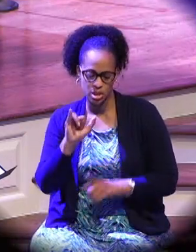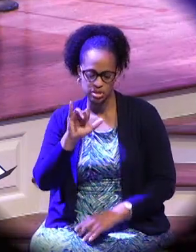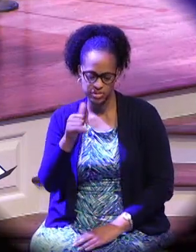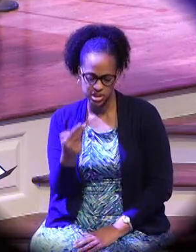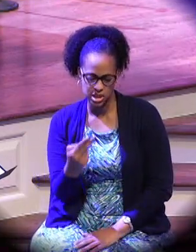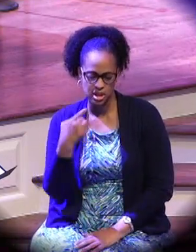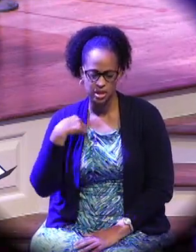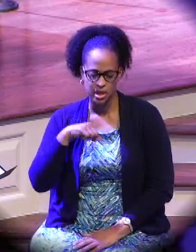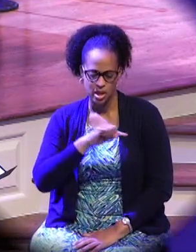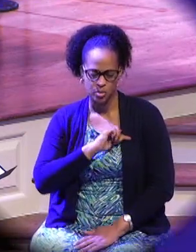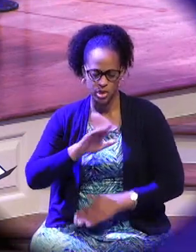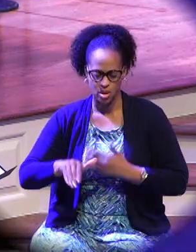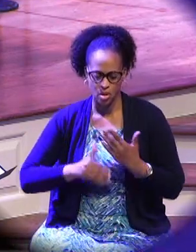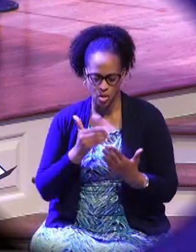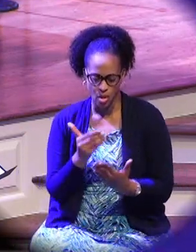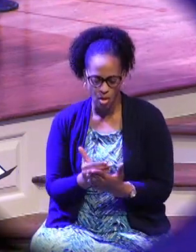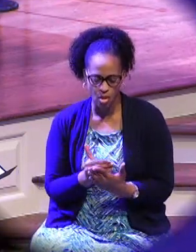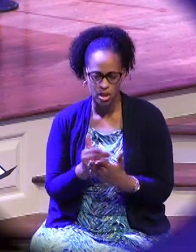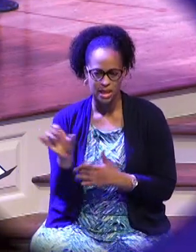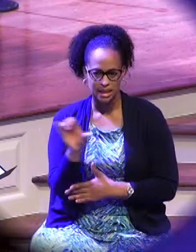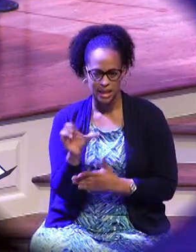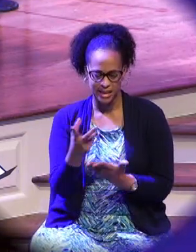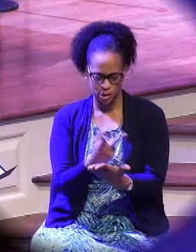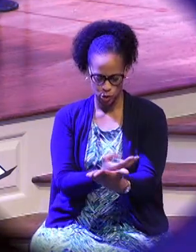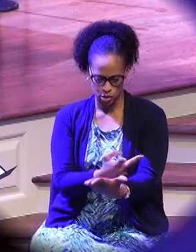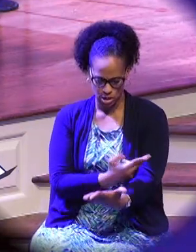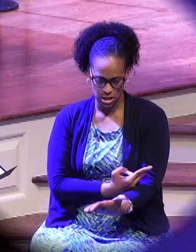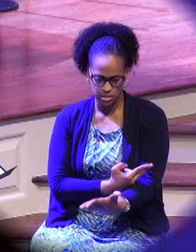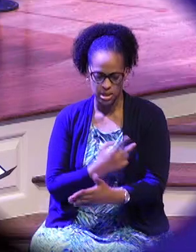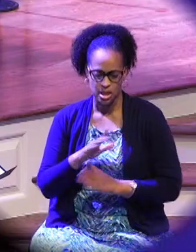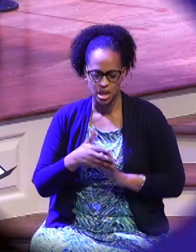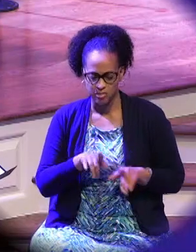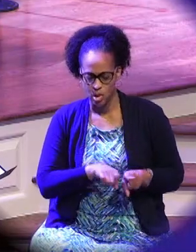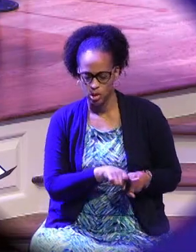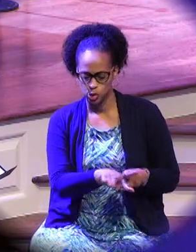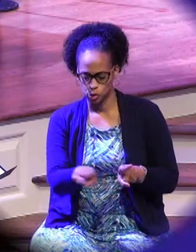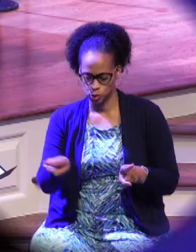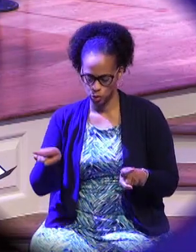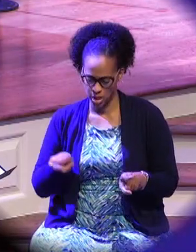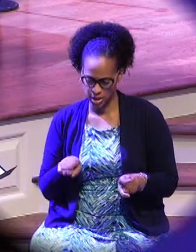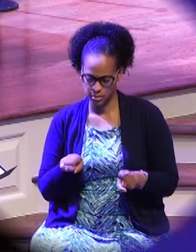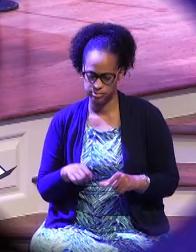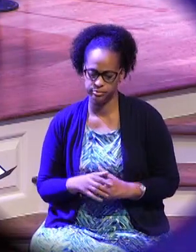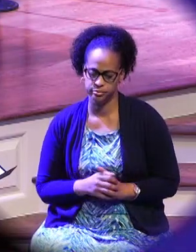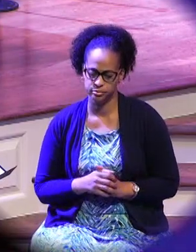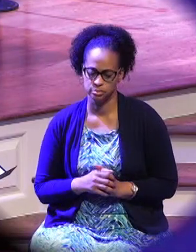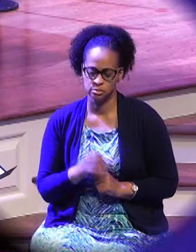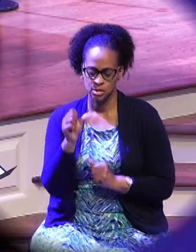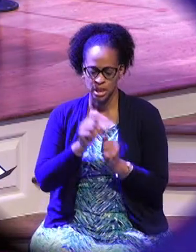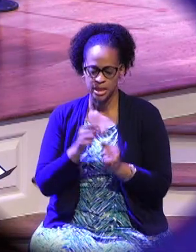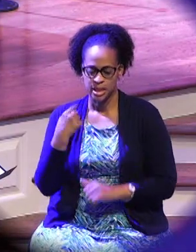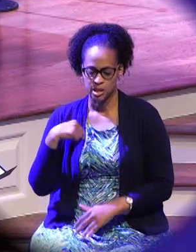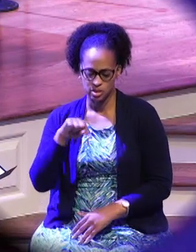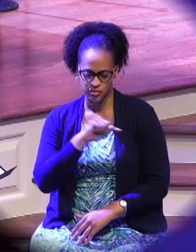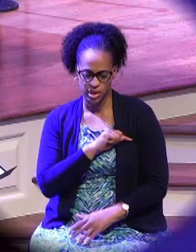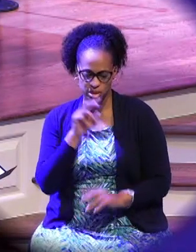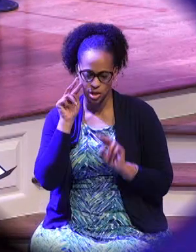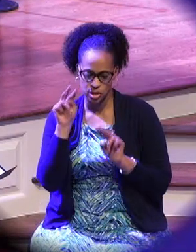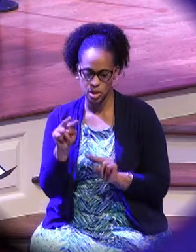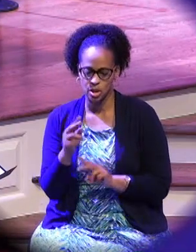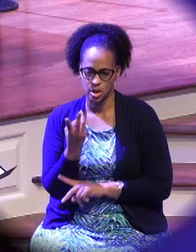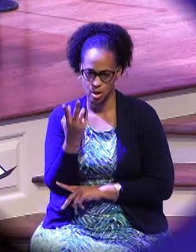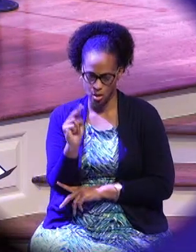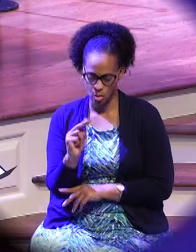we all like sheep have gone astray. And each of us has turned to our own